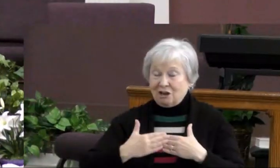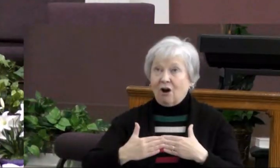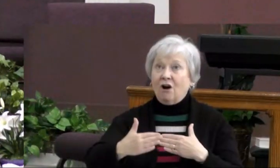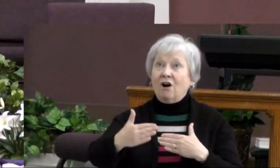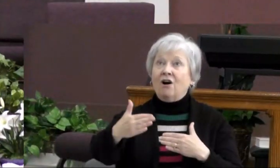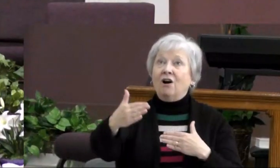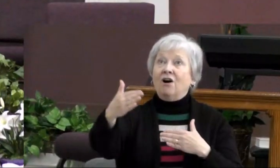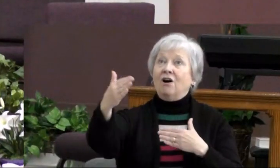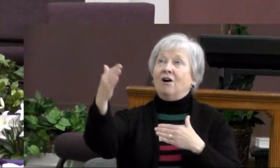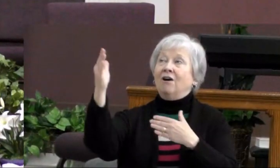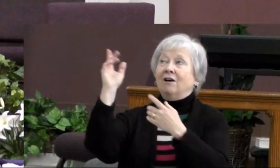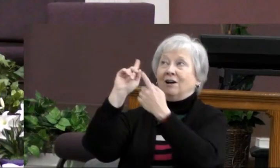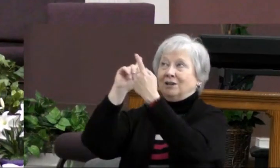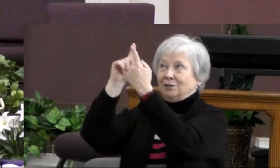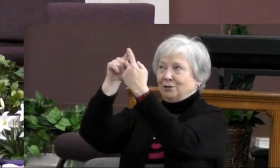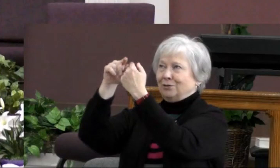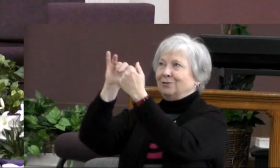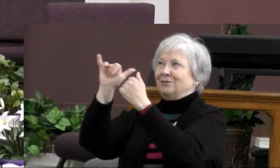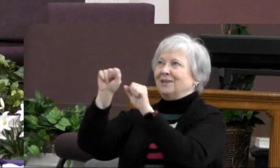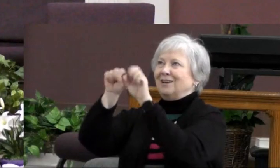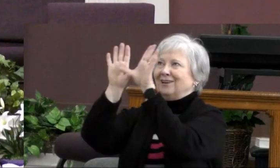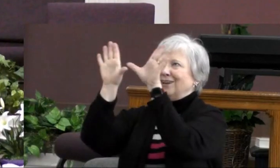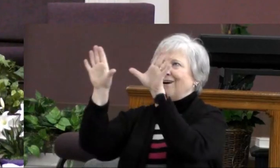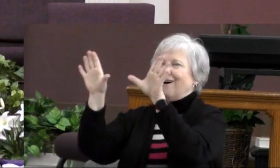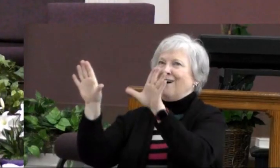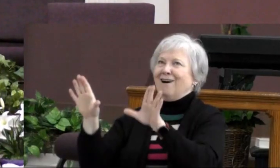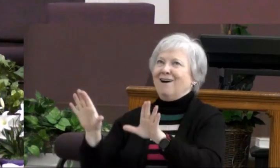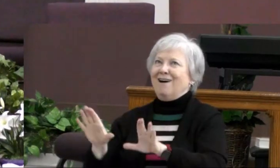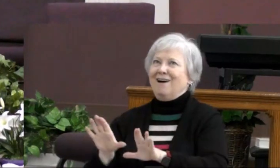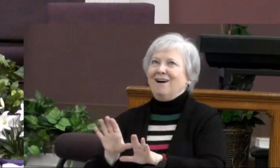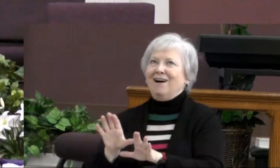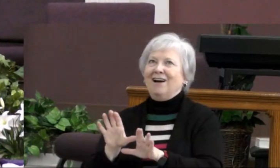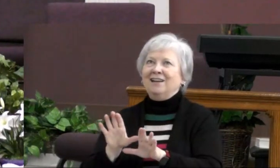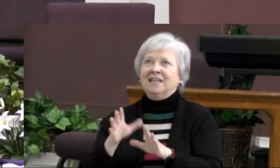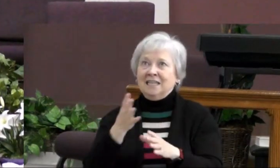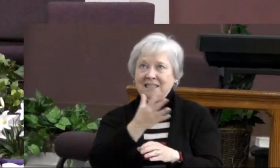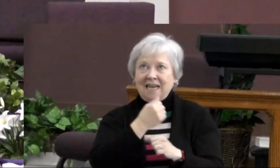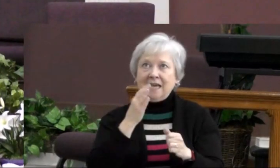me on, through